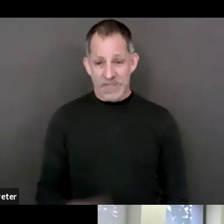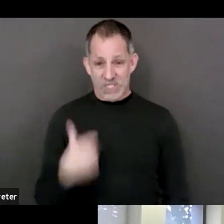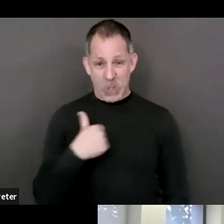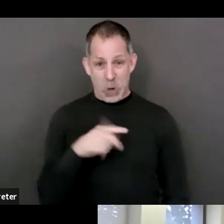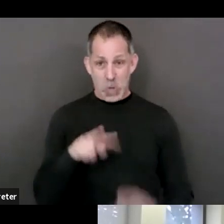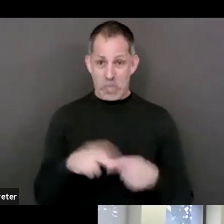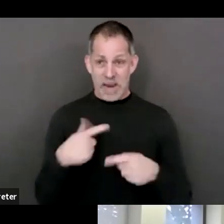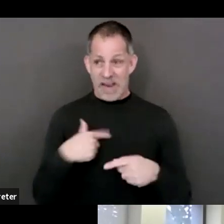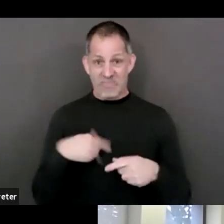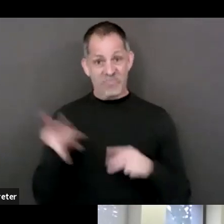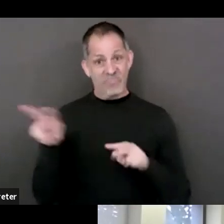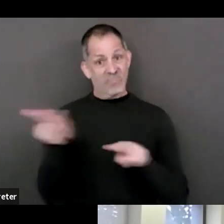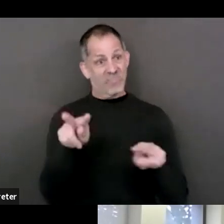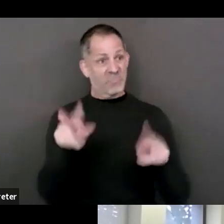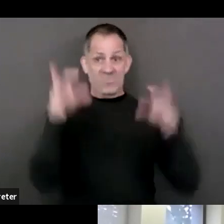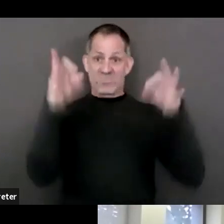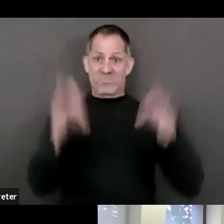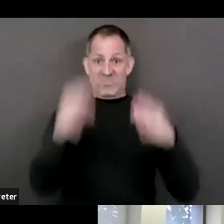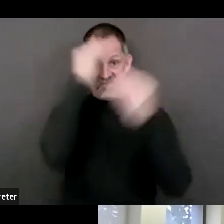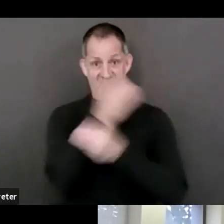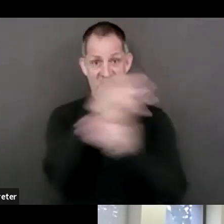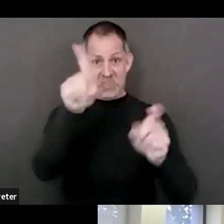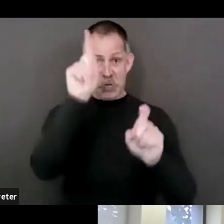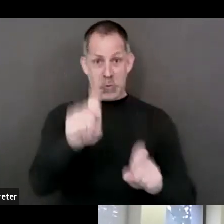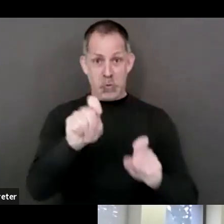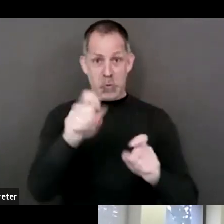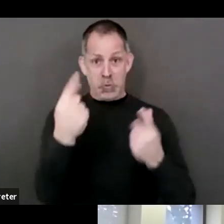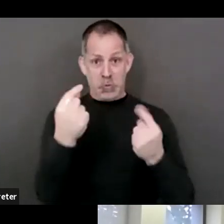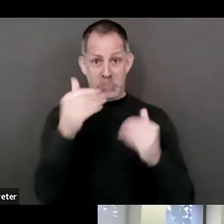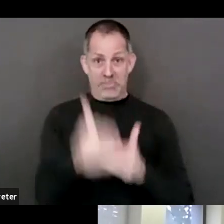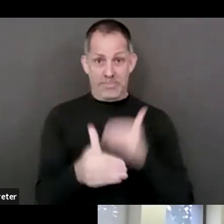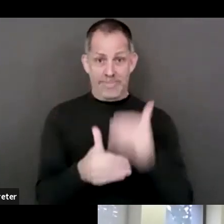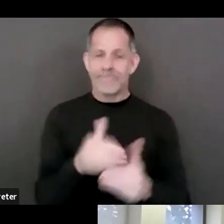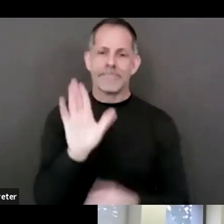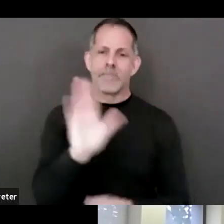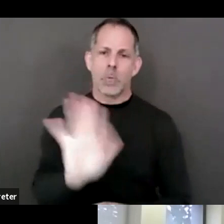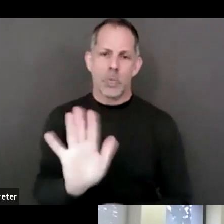the increase in case rates and